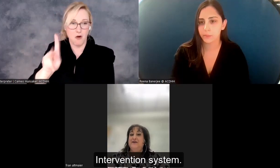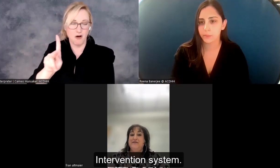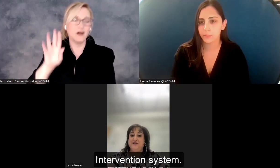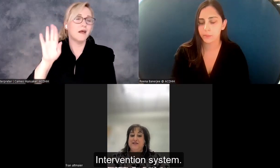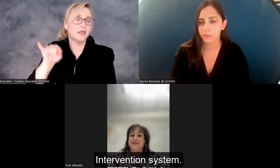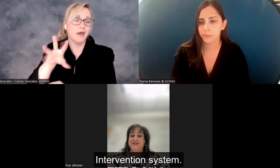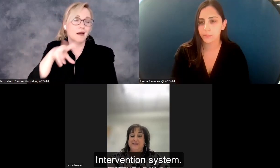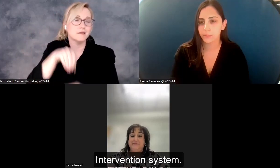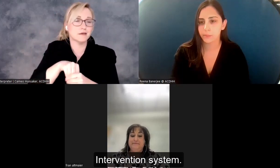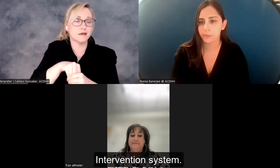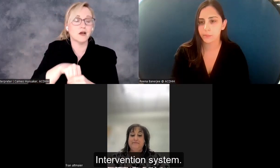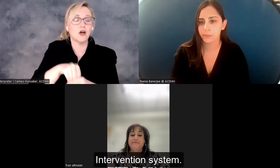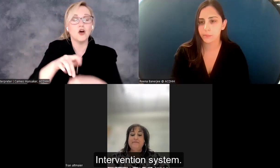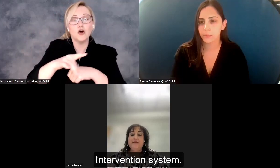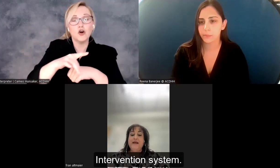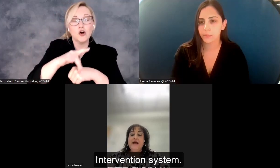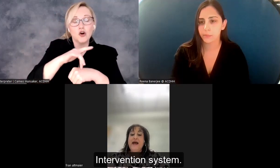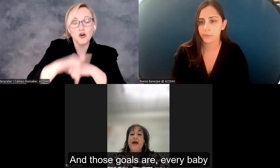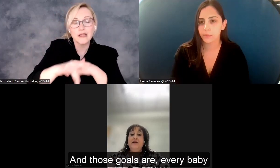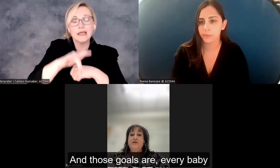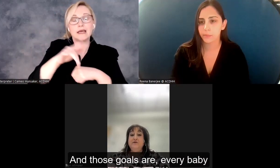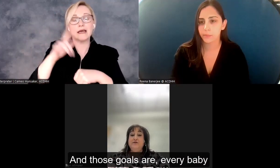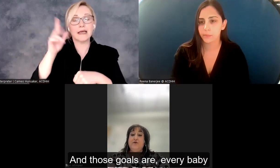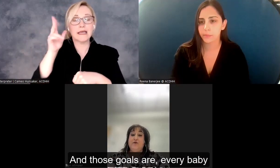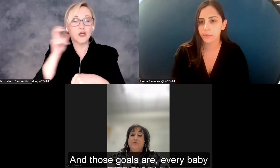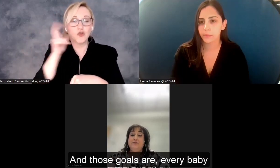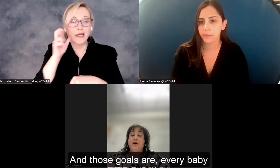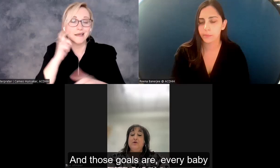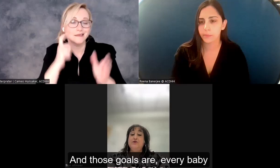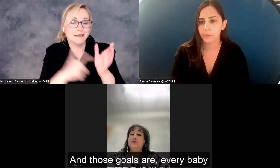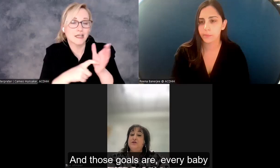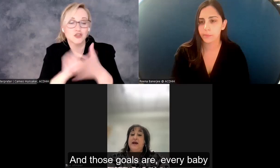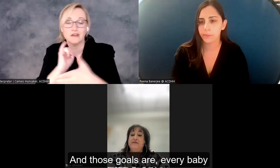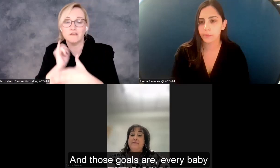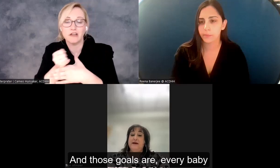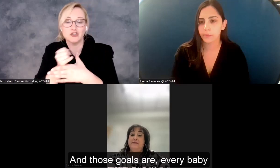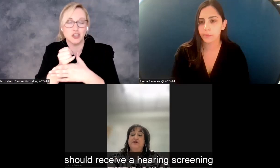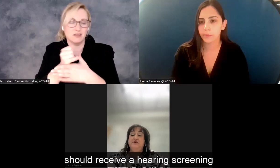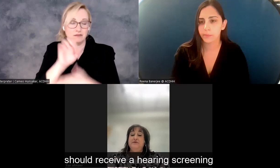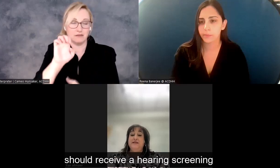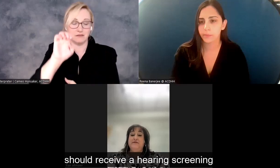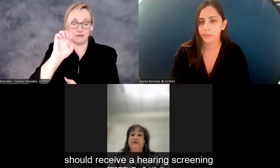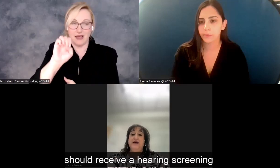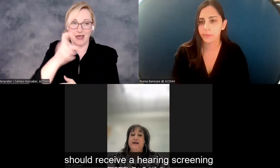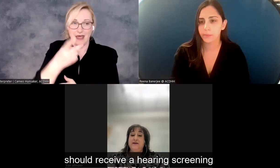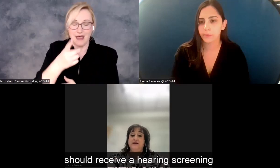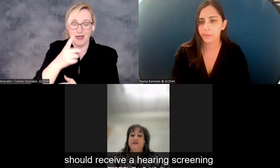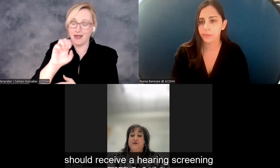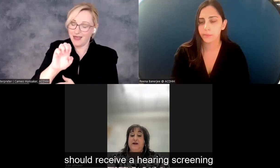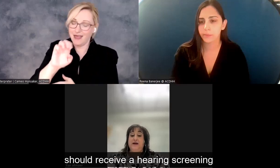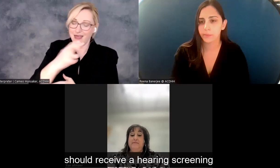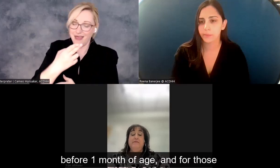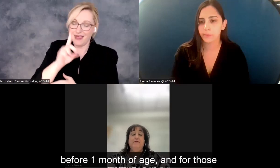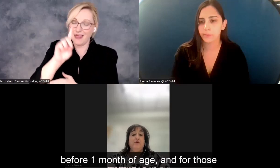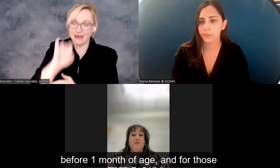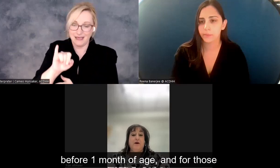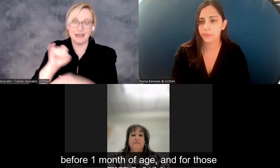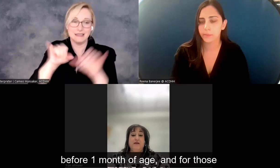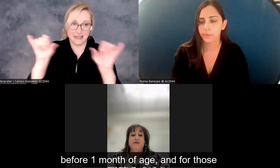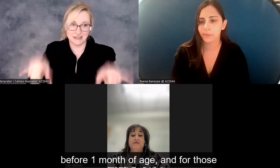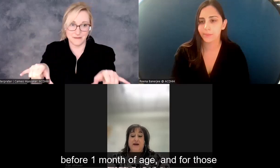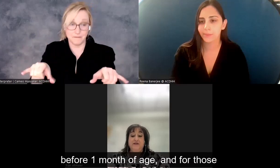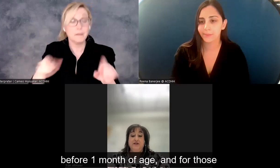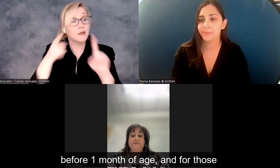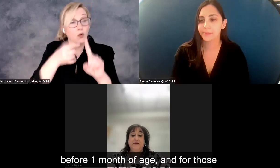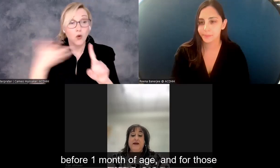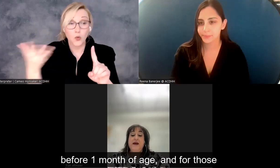and Intervention System. And those goals are every baby should receive a hearing screening before 1